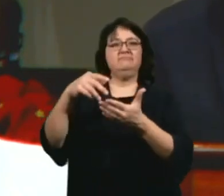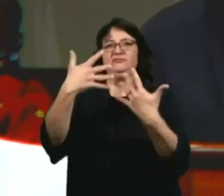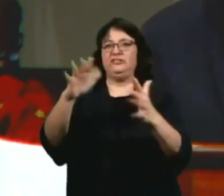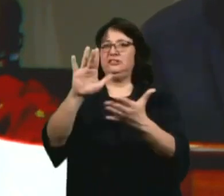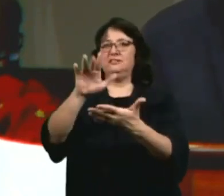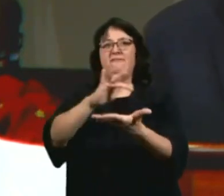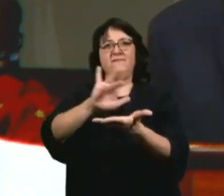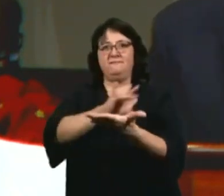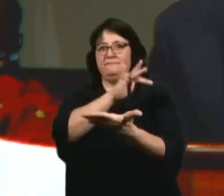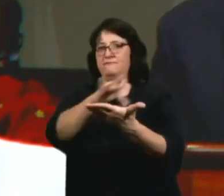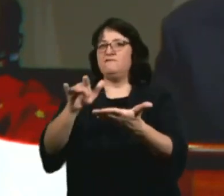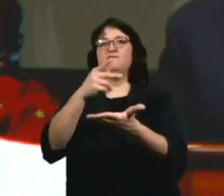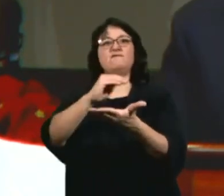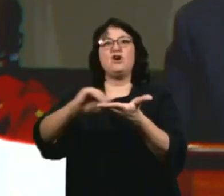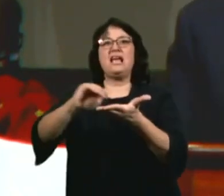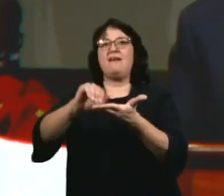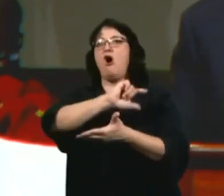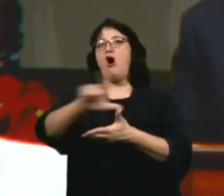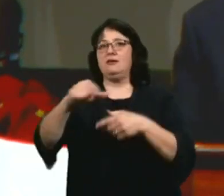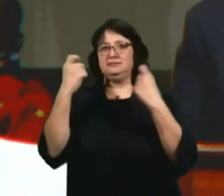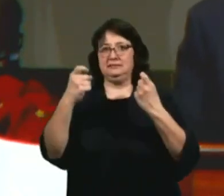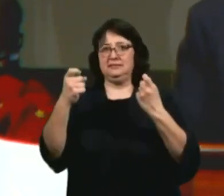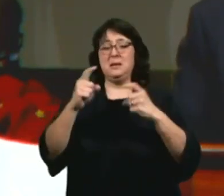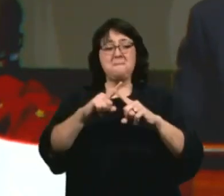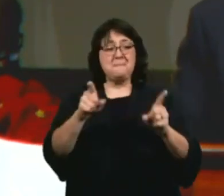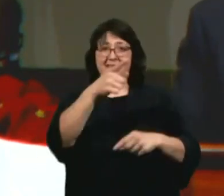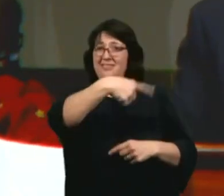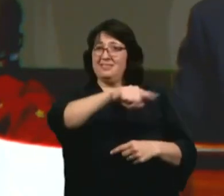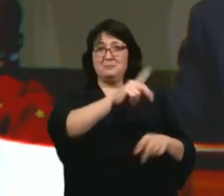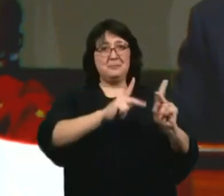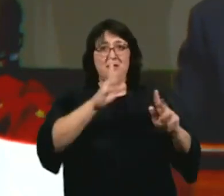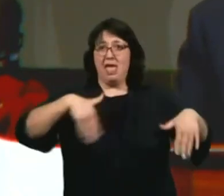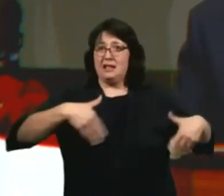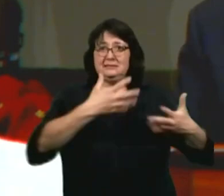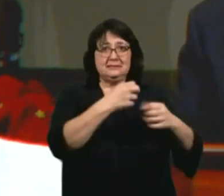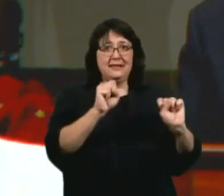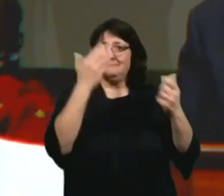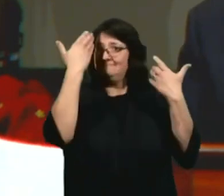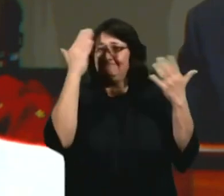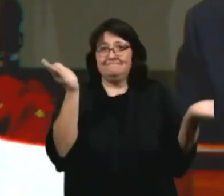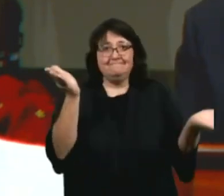that. But the pagan doesn't have that information.